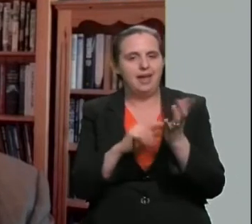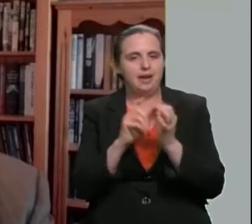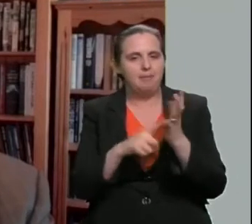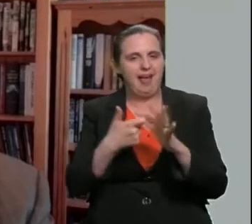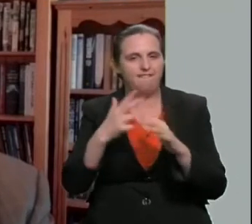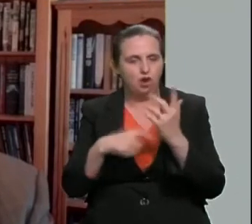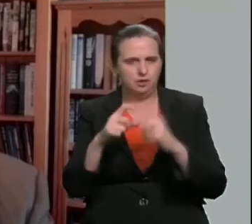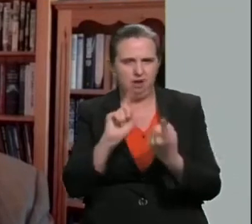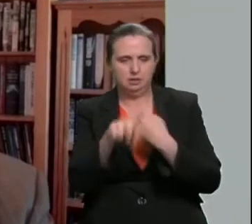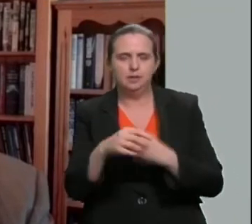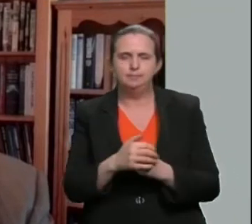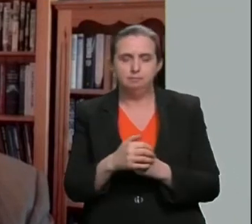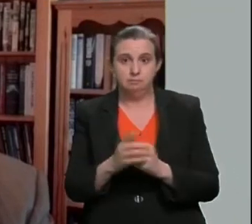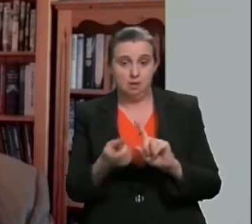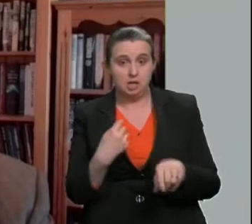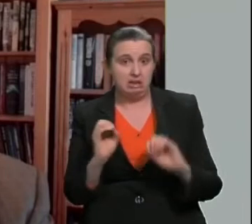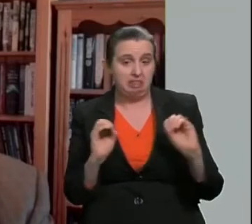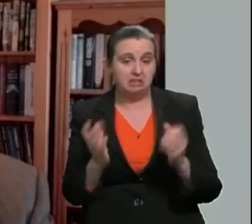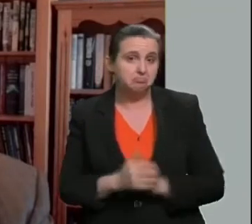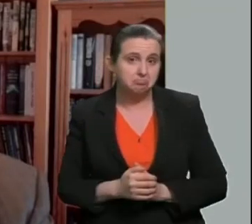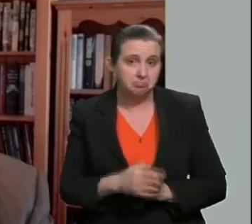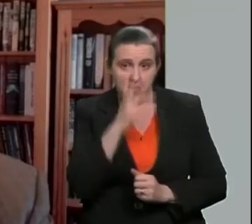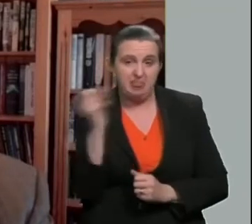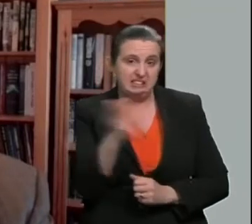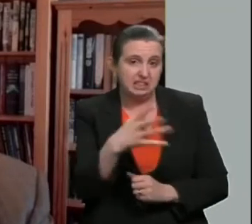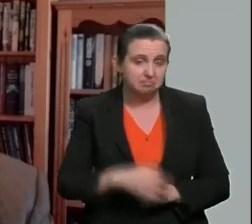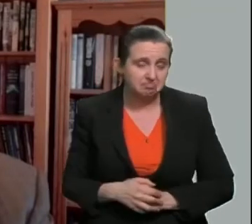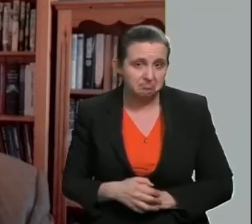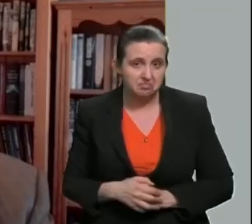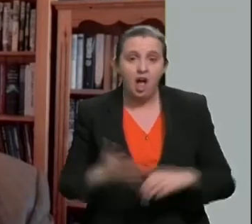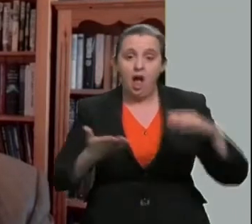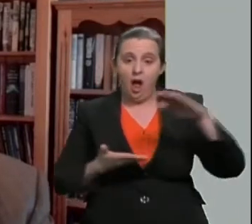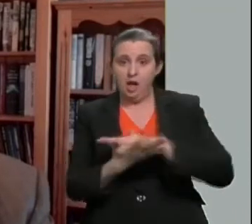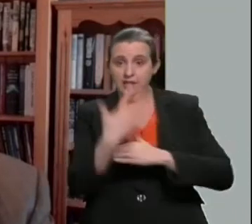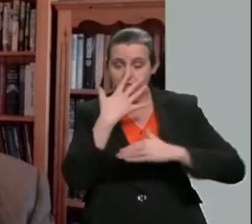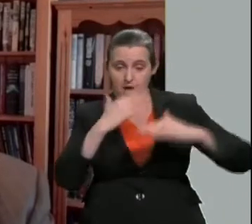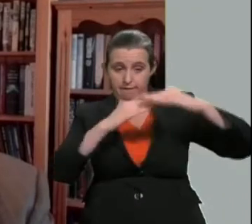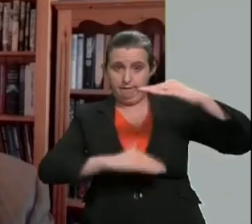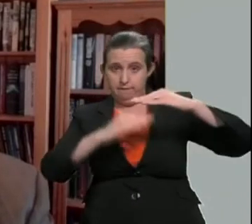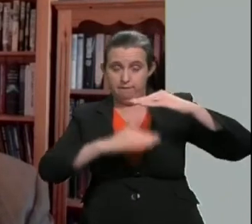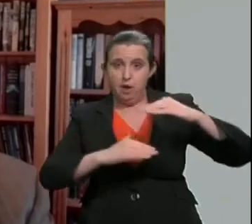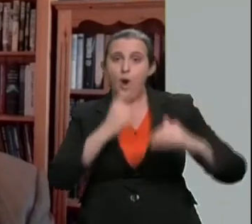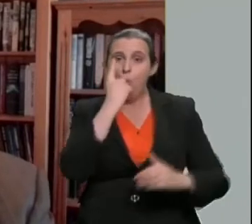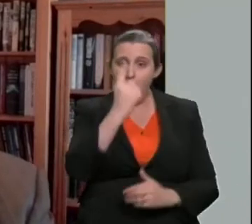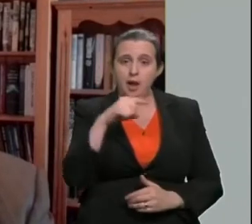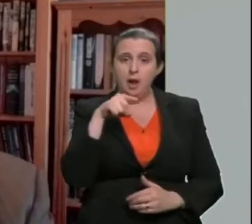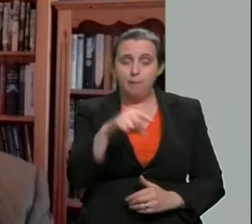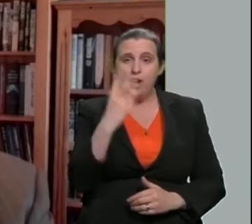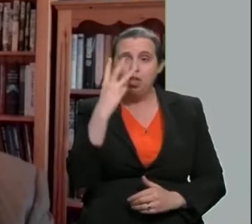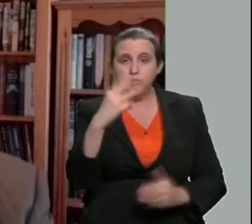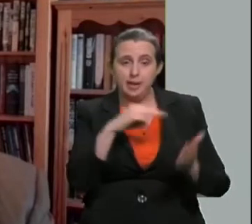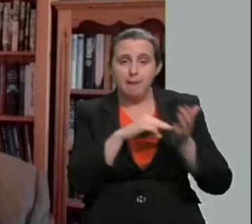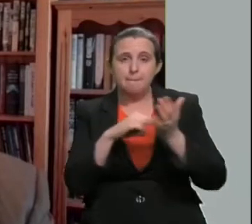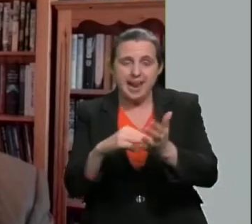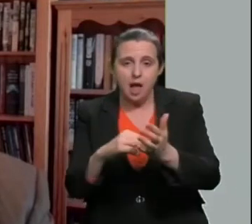no answer. We're talking about 1.3 million children under 5 in poverty. Let me quote, "She cried on